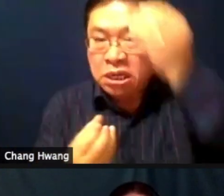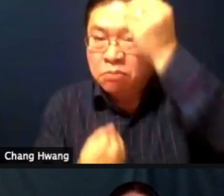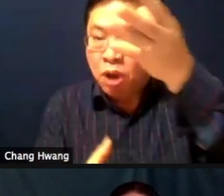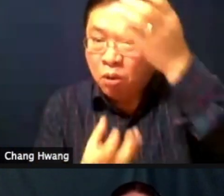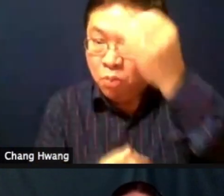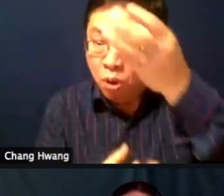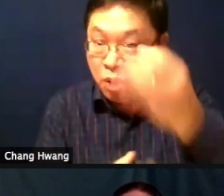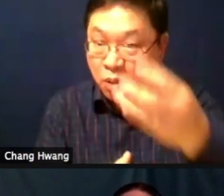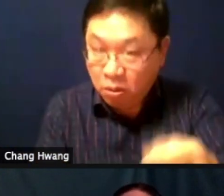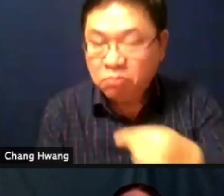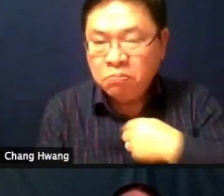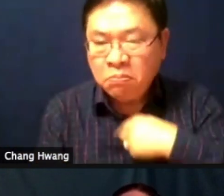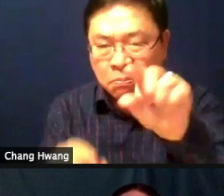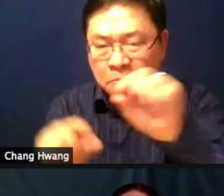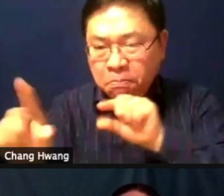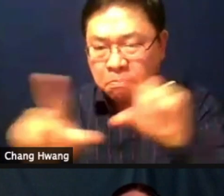able to look at,